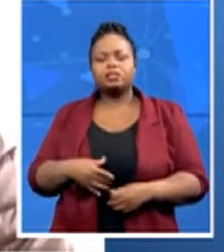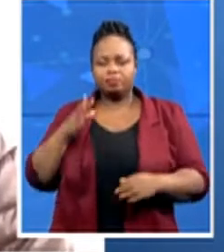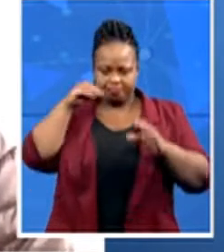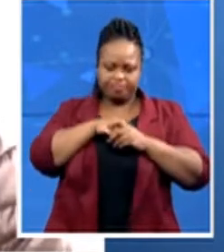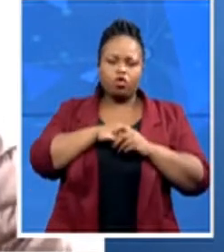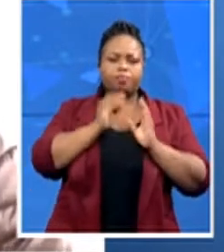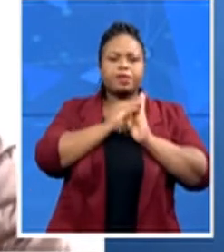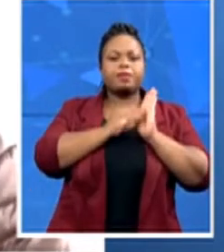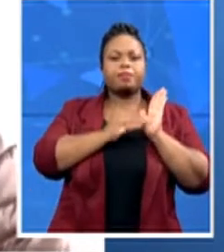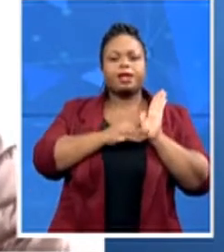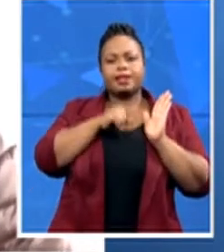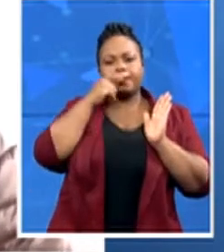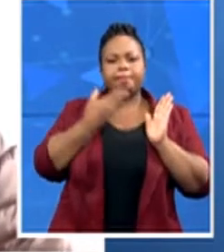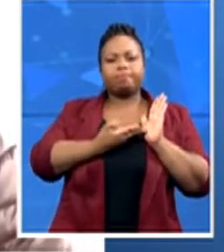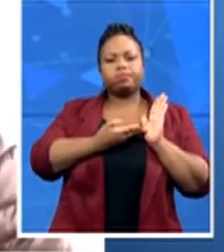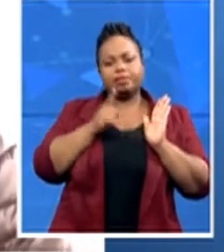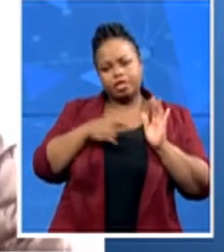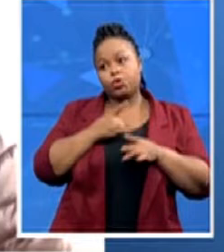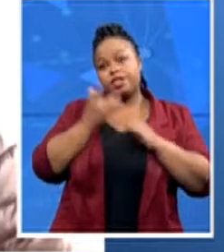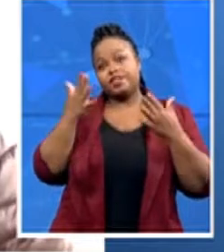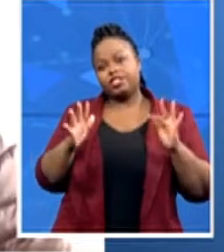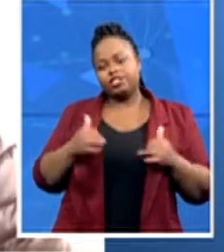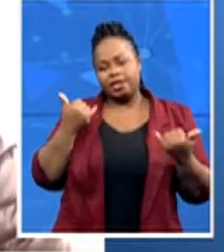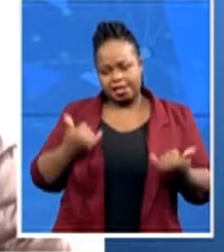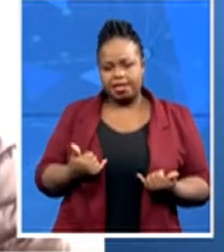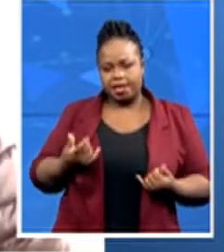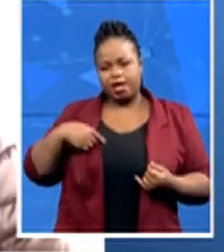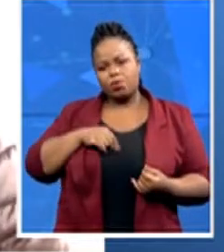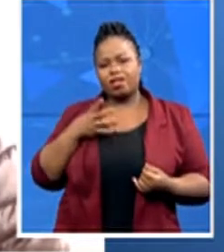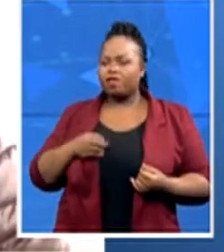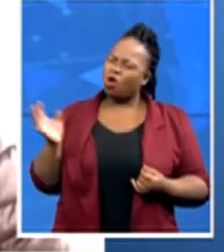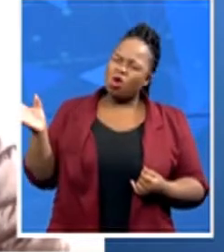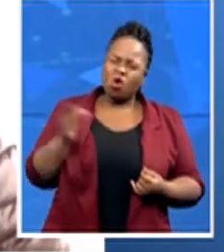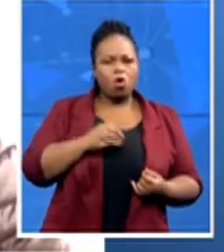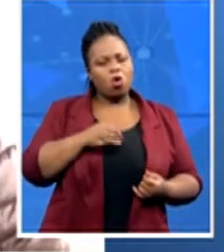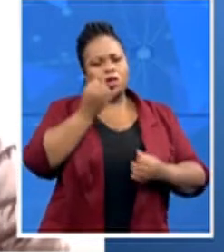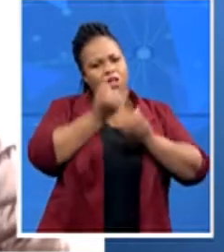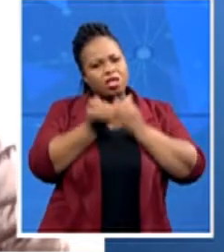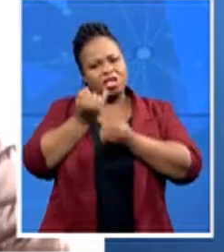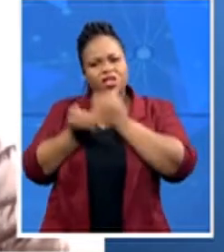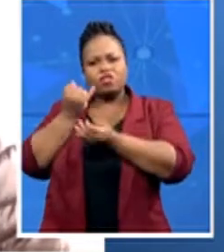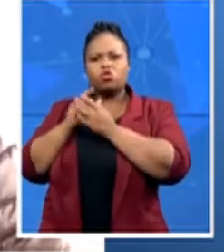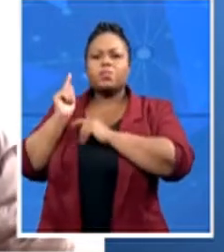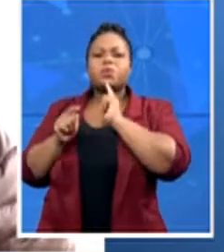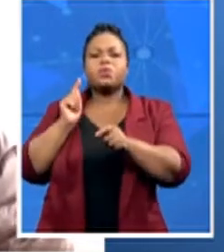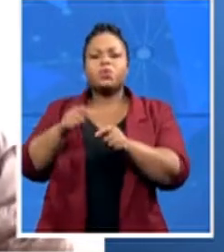and we're now going to have every single individual accused and convicted of a sexual offence